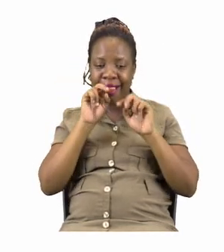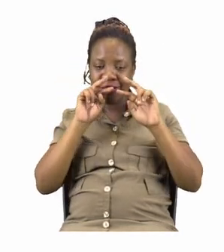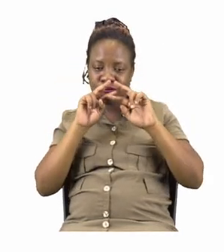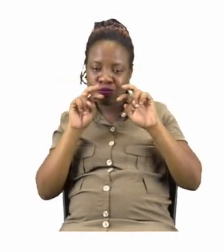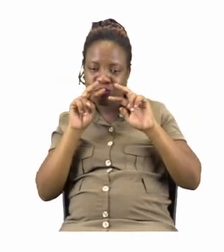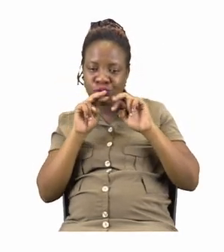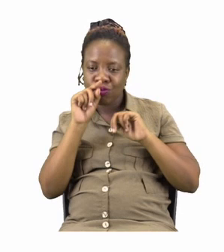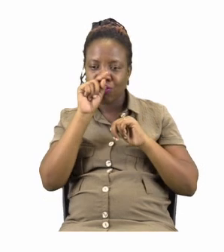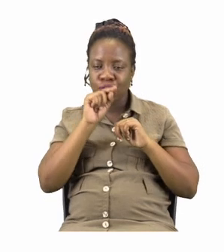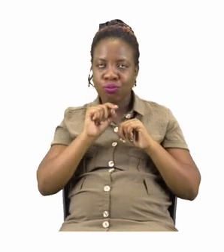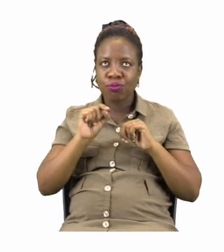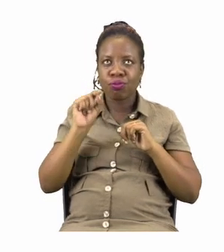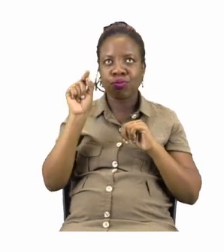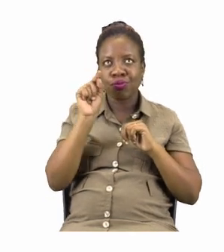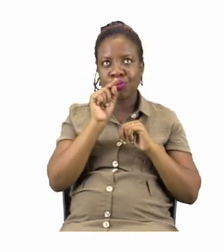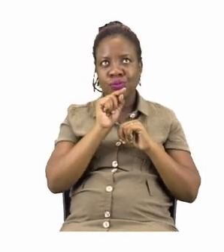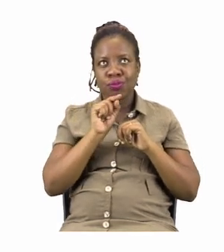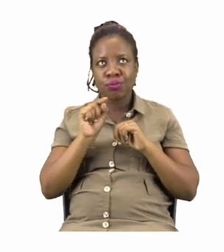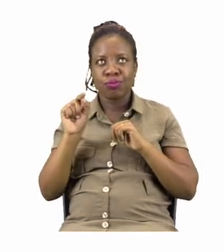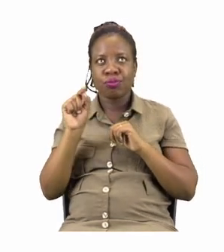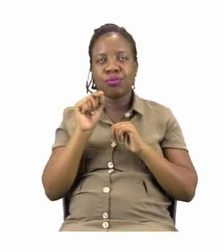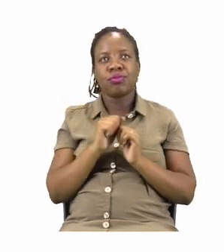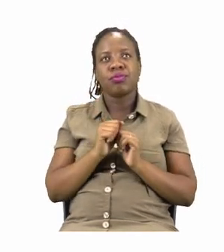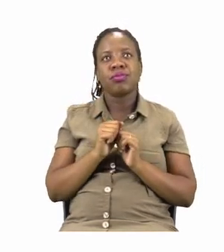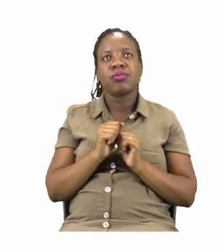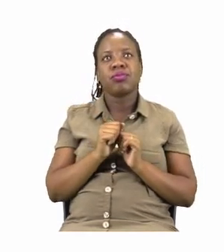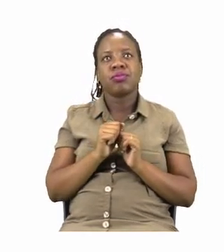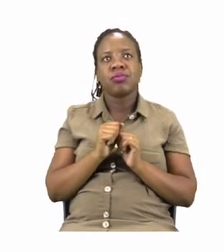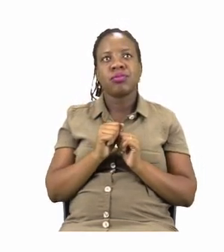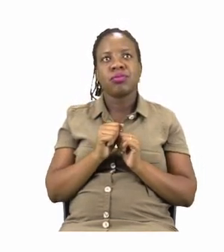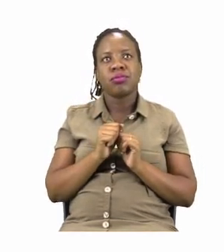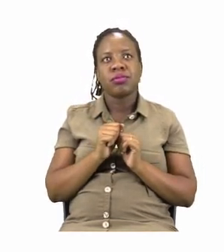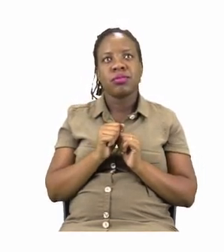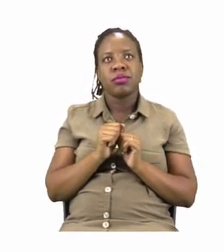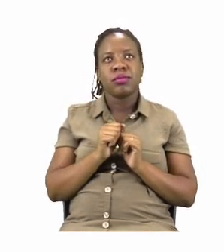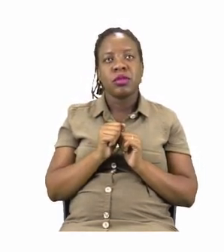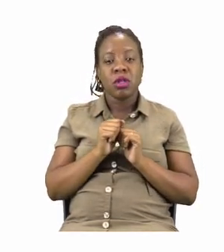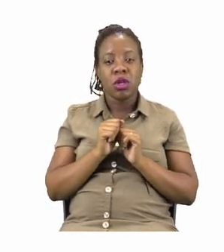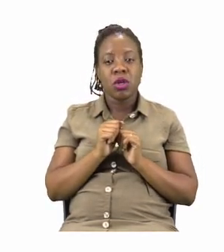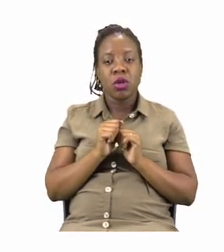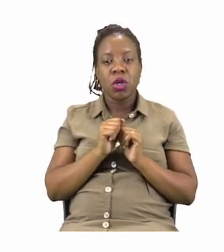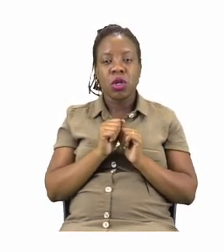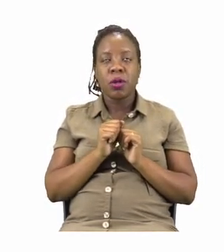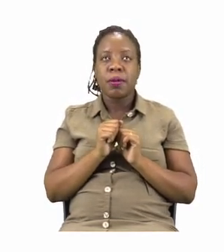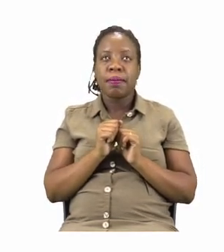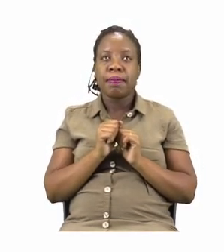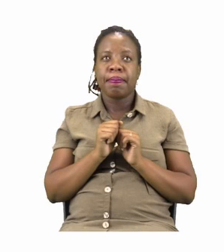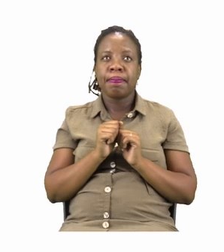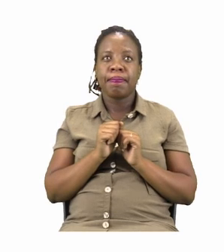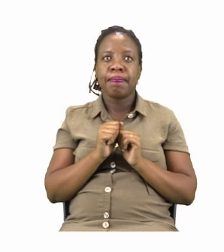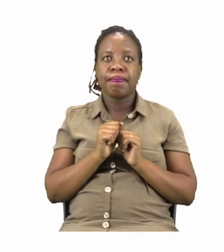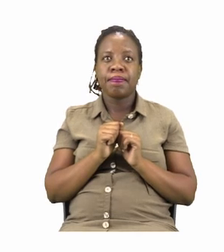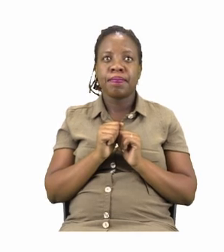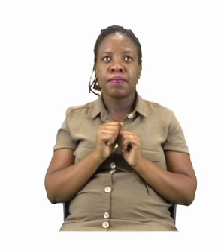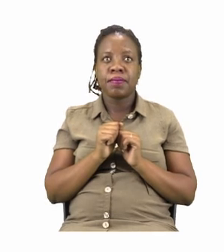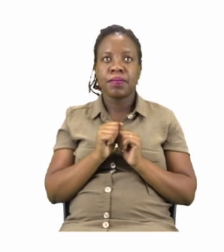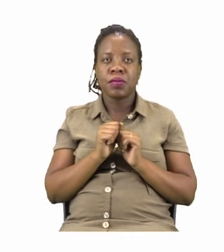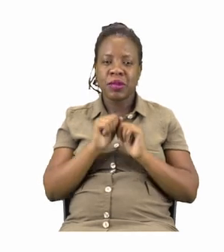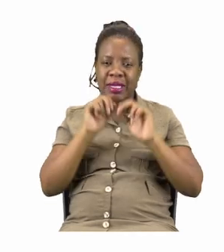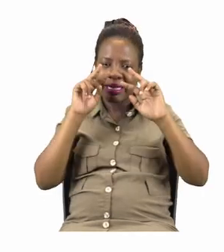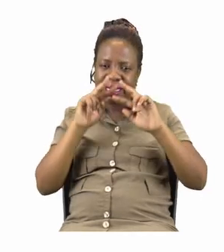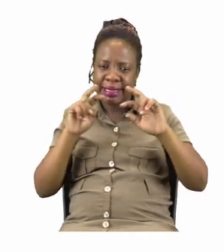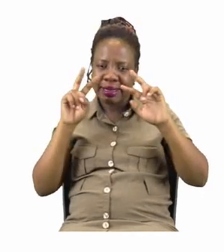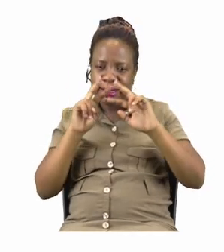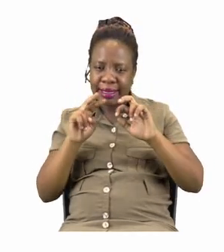word search, and there we have a few A words. Now right after you found all your